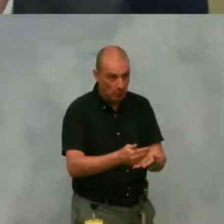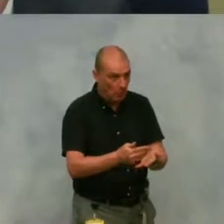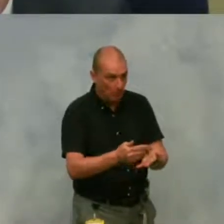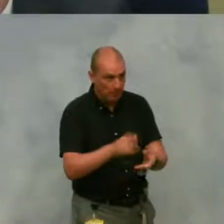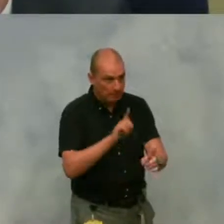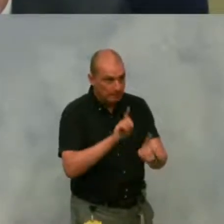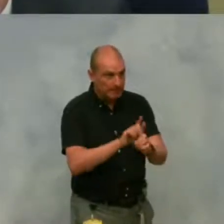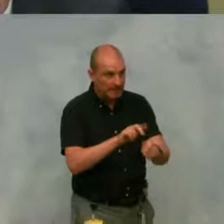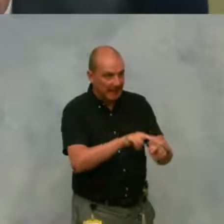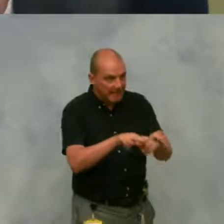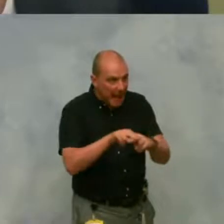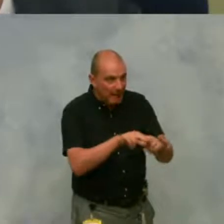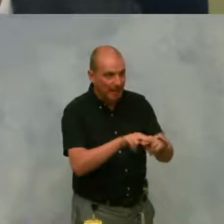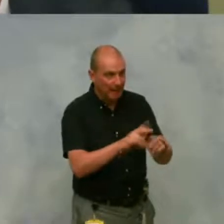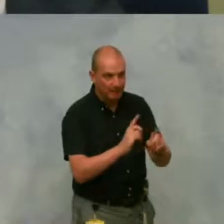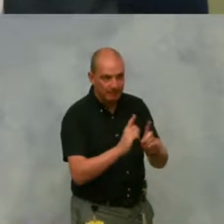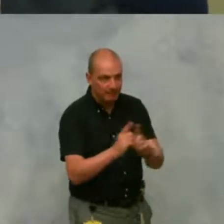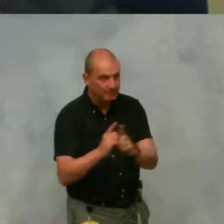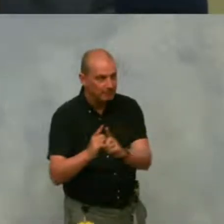response.